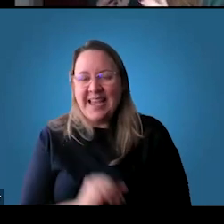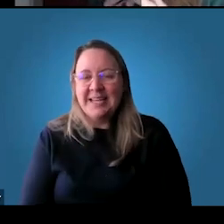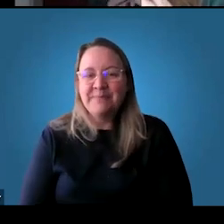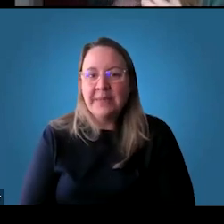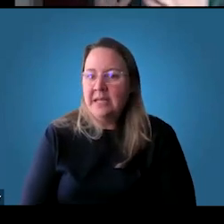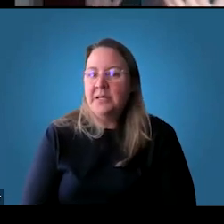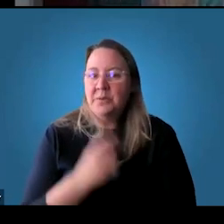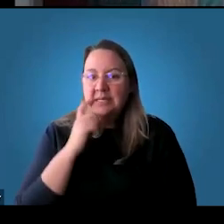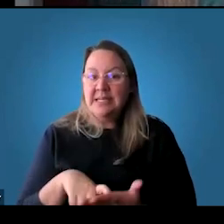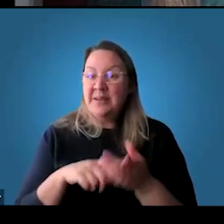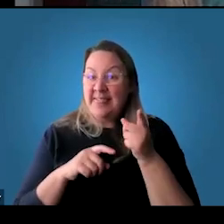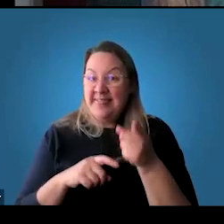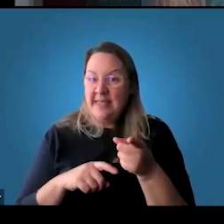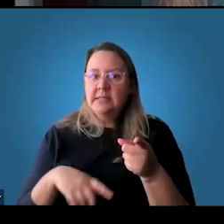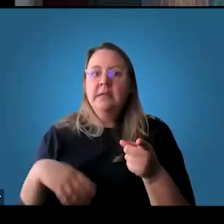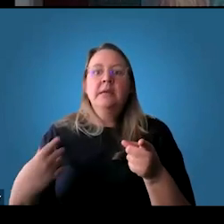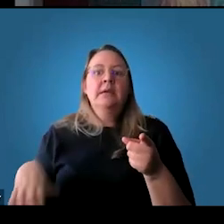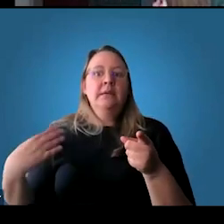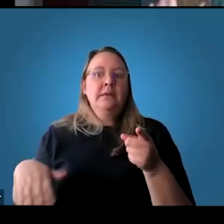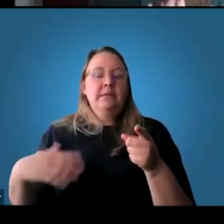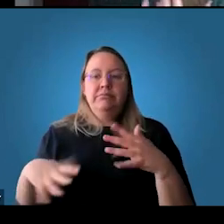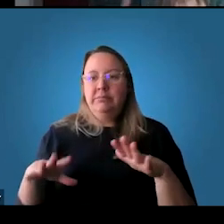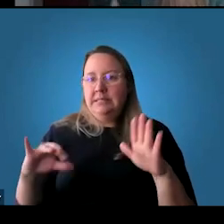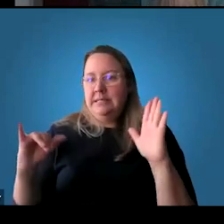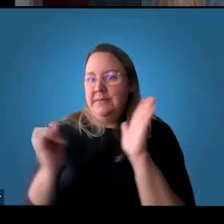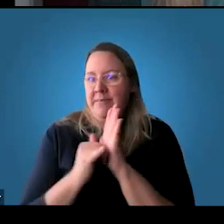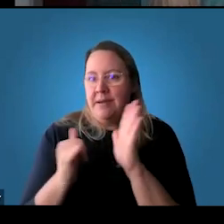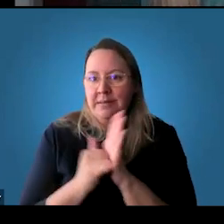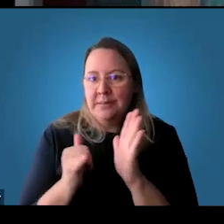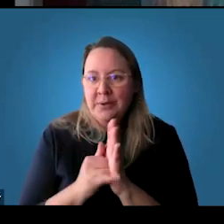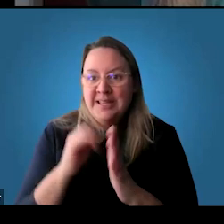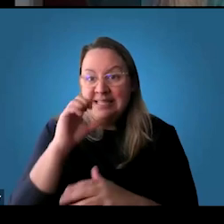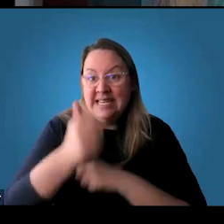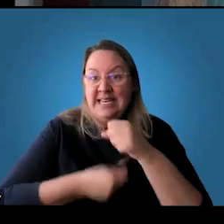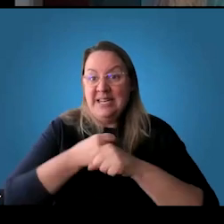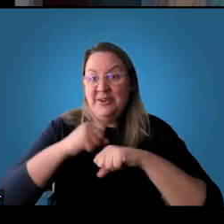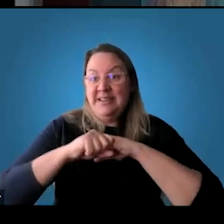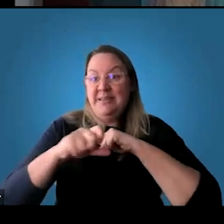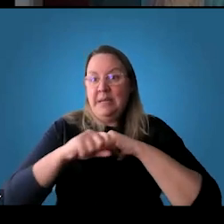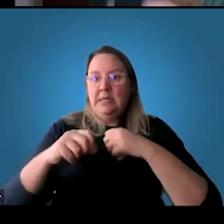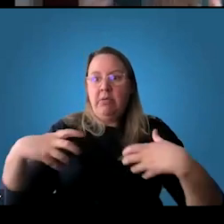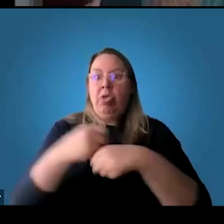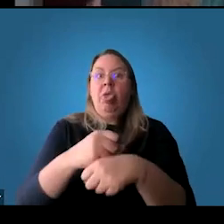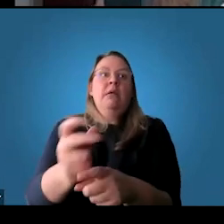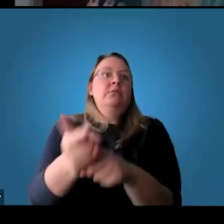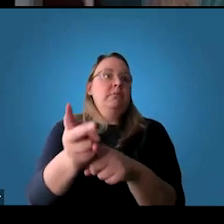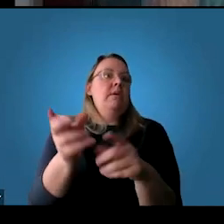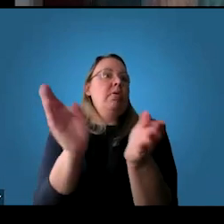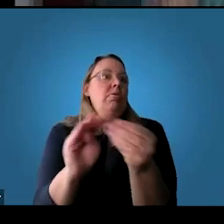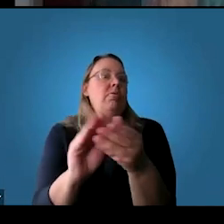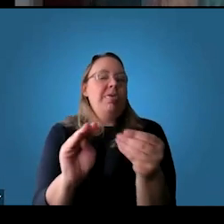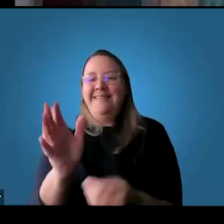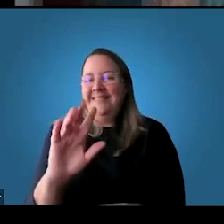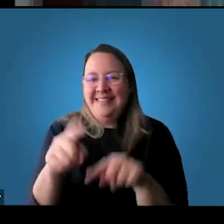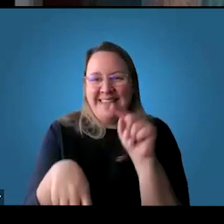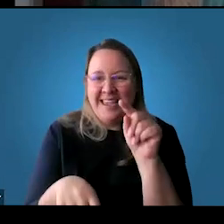you can see, it is nearly impossible to distill a 10-year campaign into 2 minutes here. But what jumps out for me